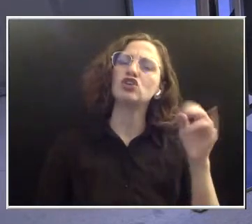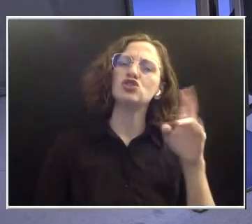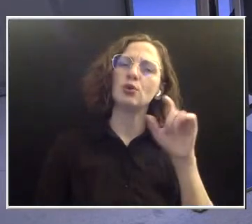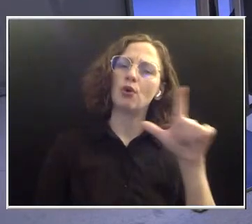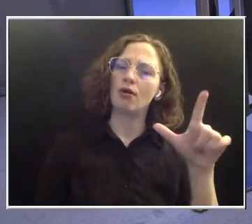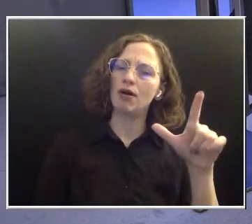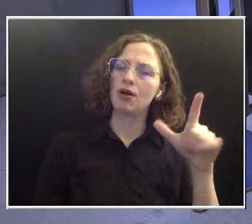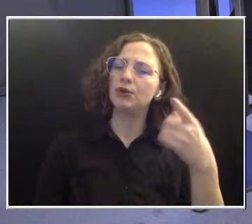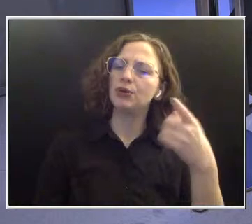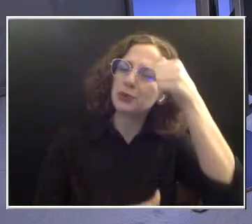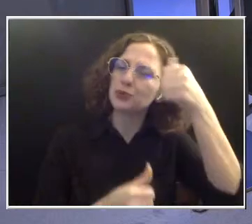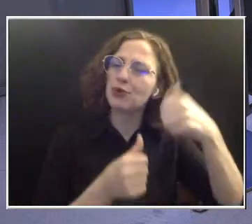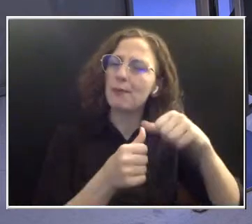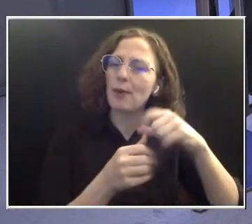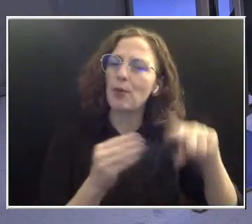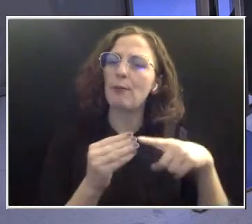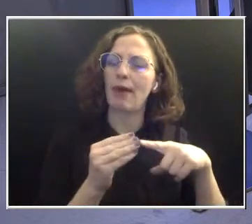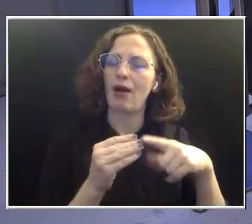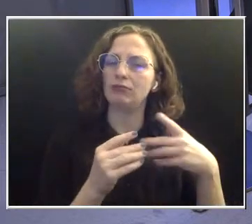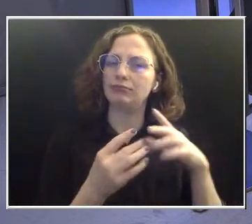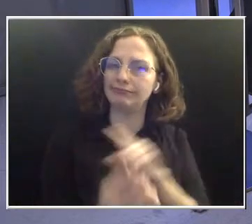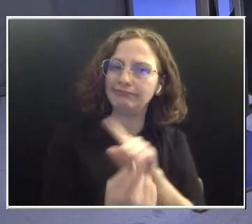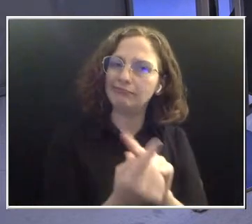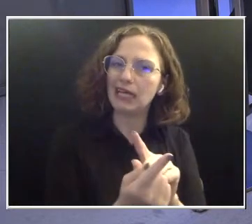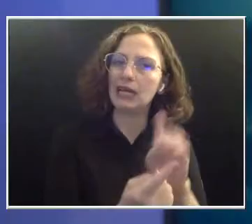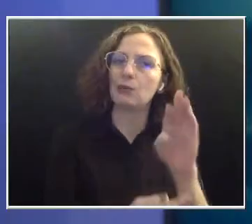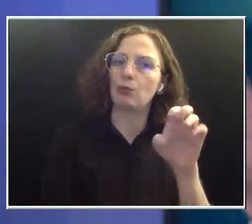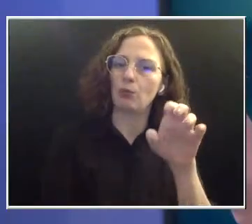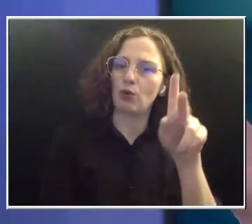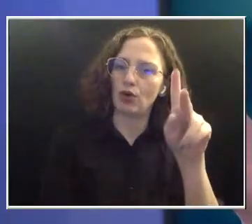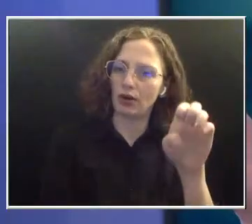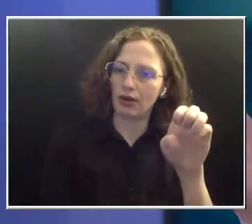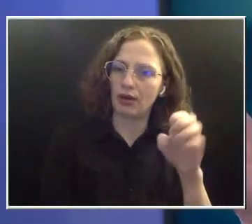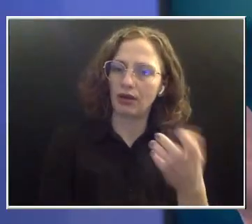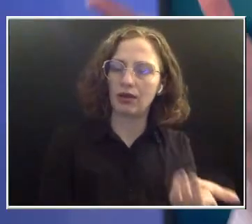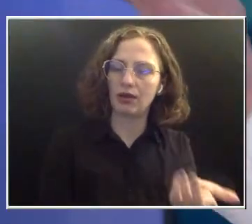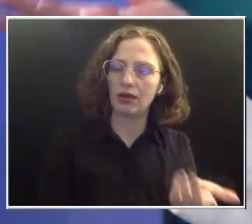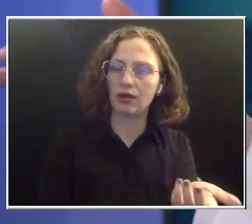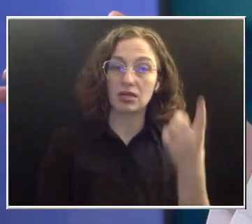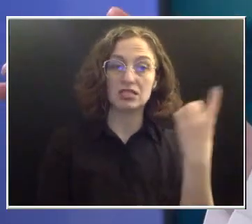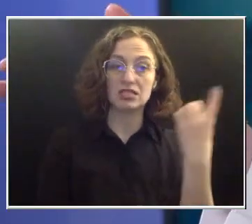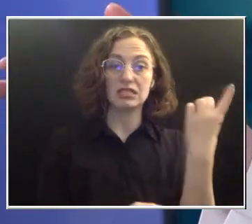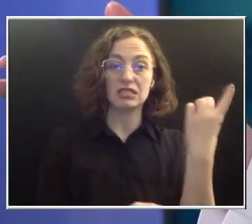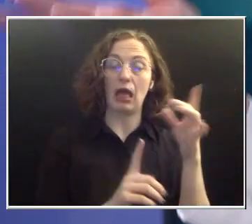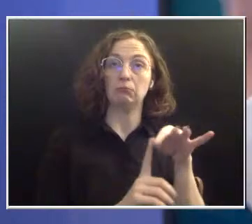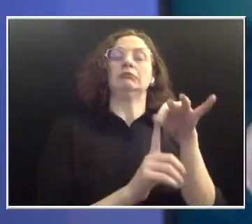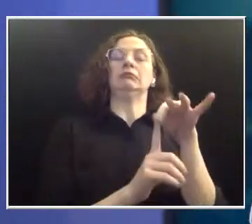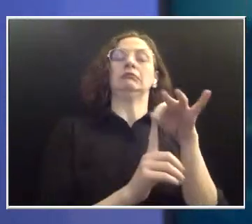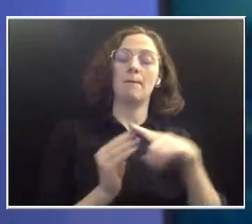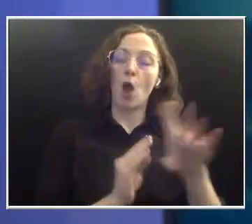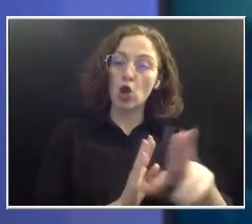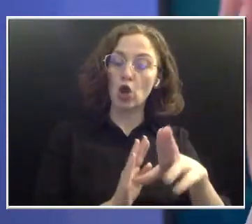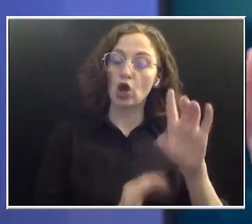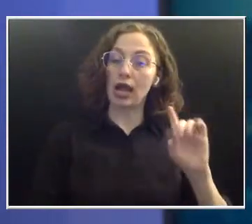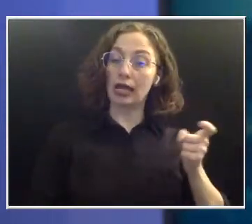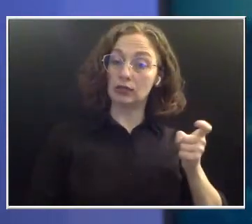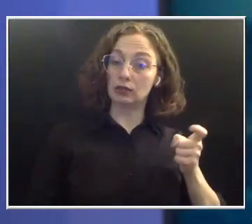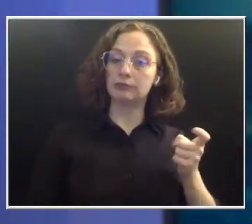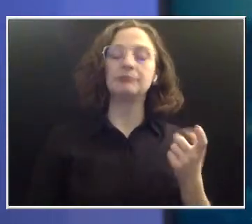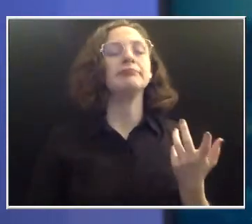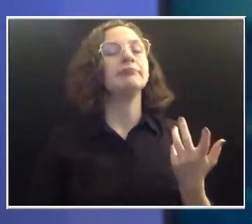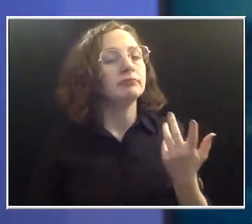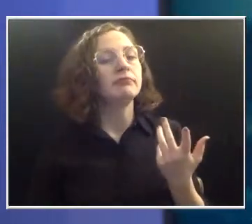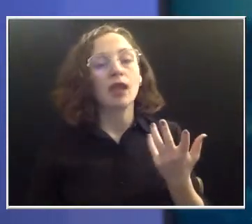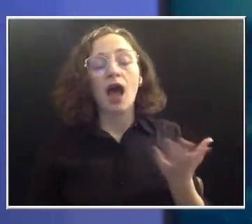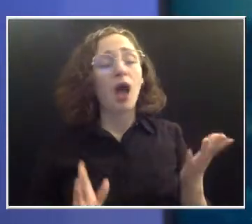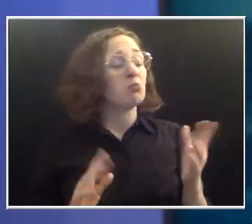you about her particular diagnosis? Yeah, well, you know, it's not surprising that her initial doctor didn't see anything on